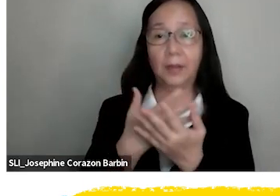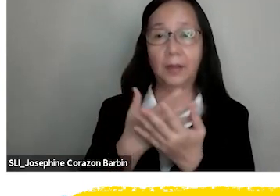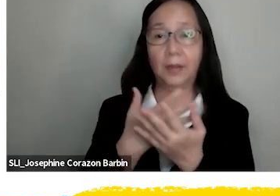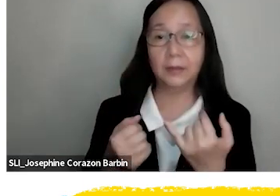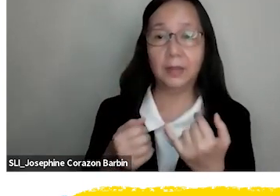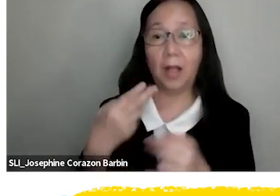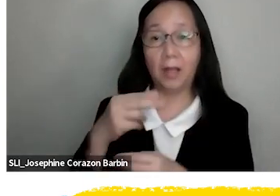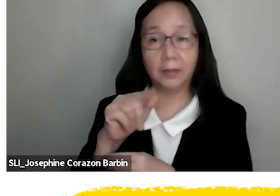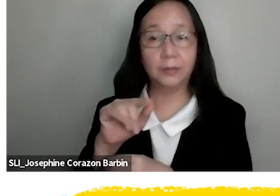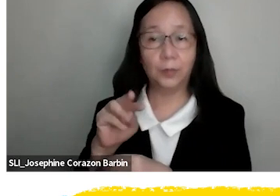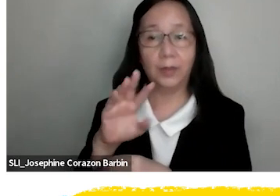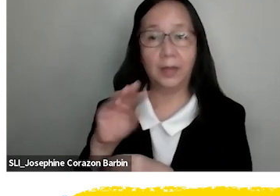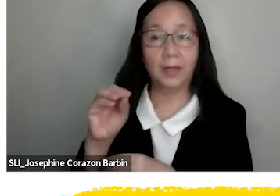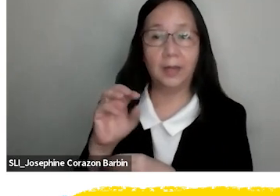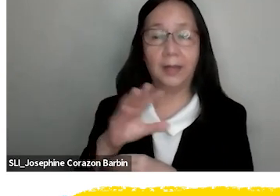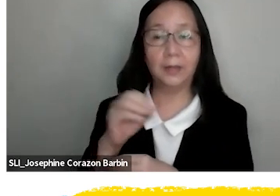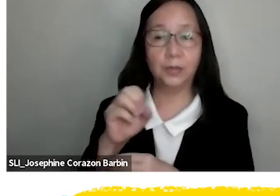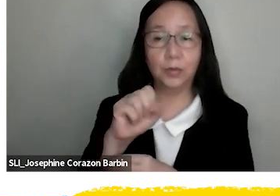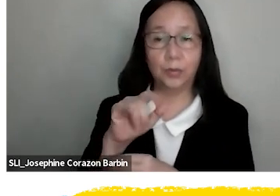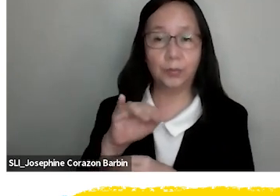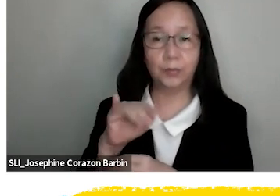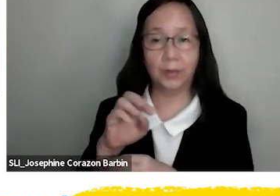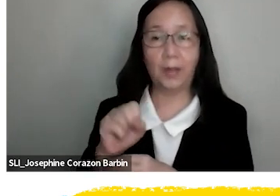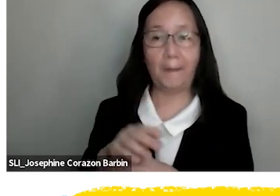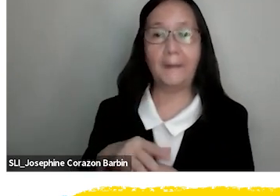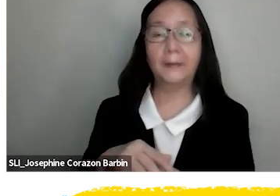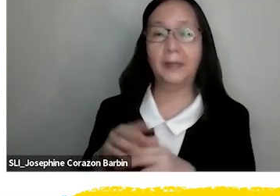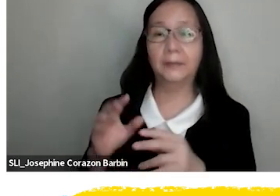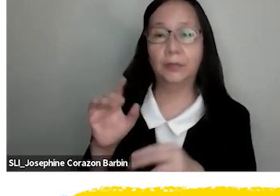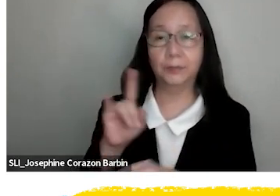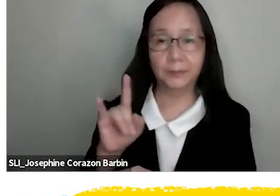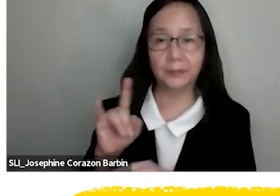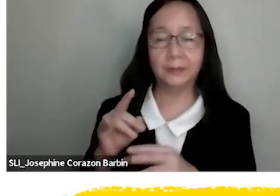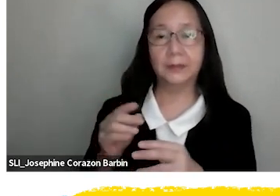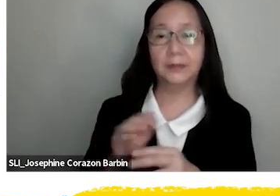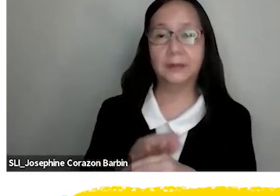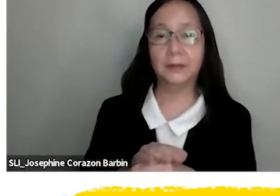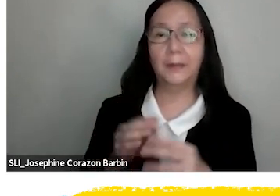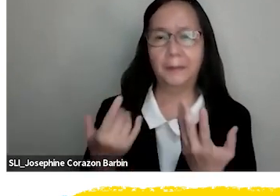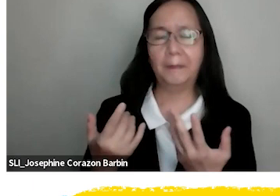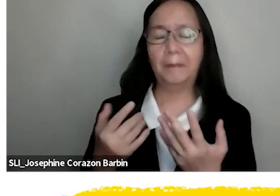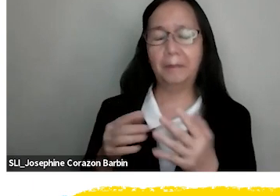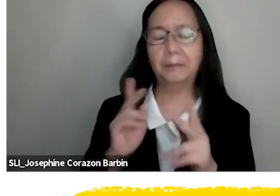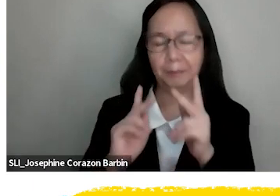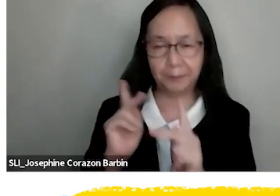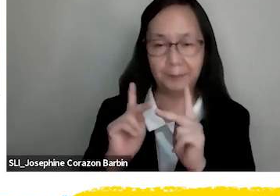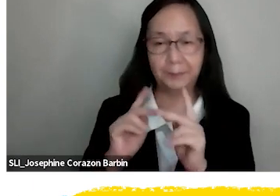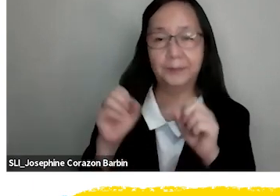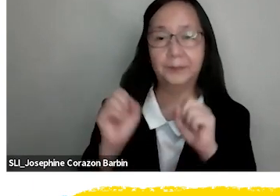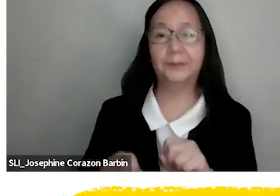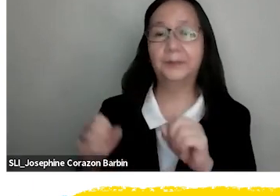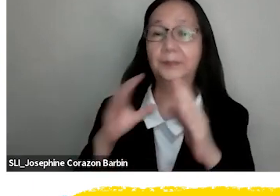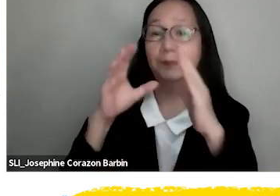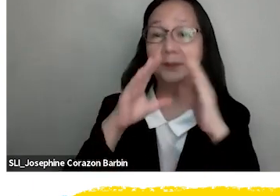and software and all other platform, it makes people can communicate and connected all